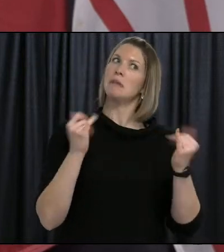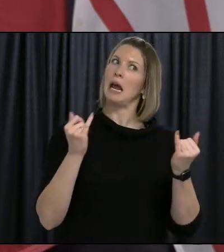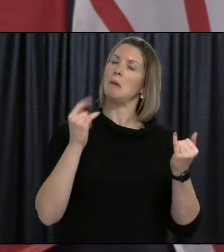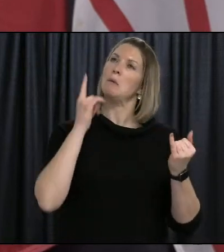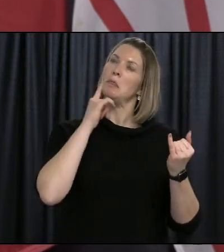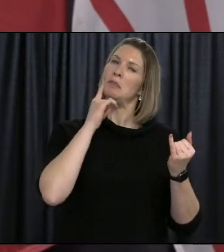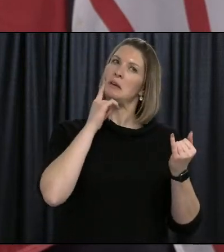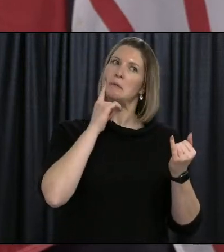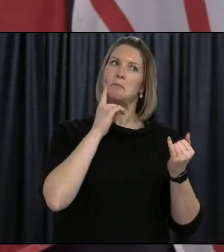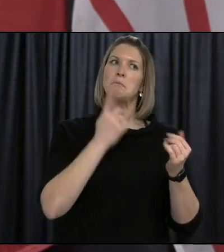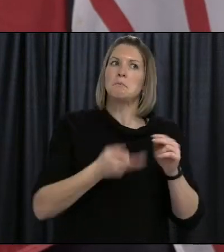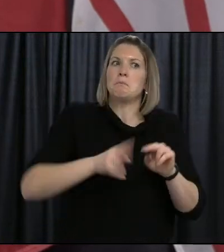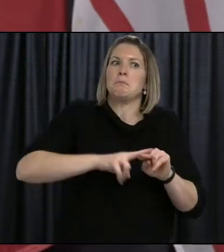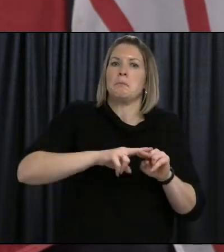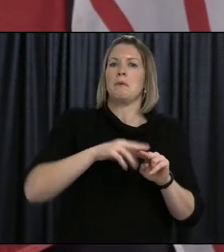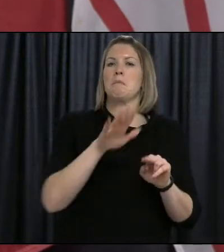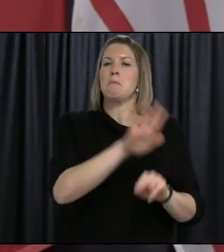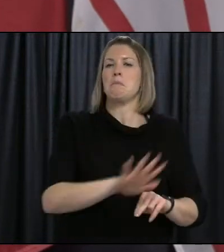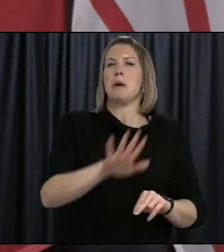above ballpark,